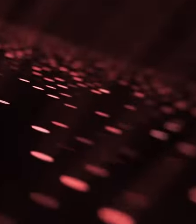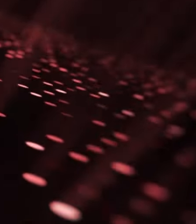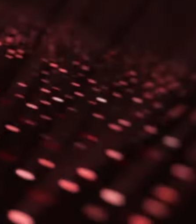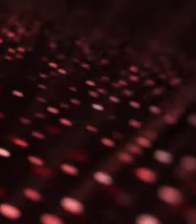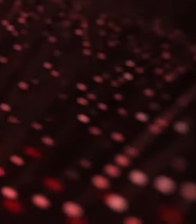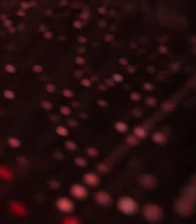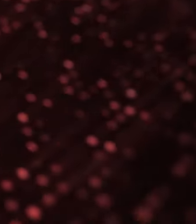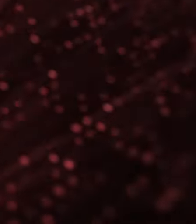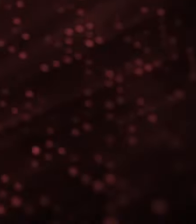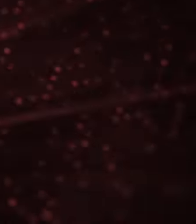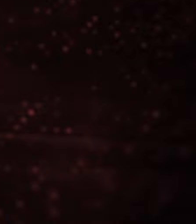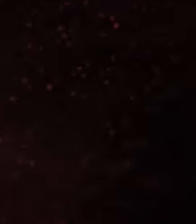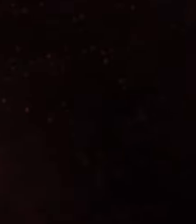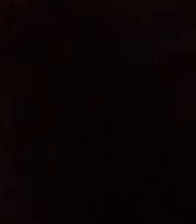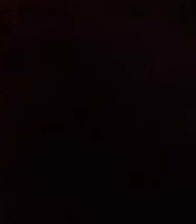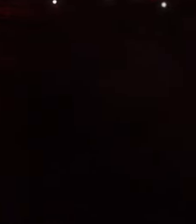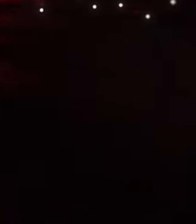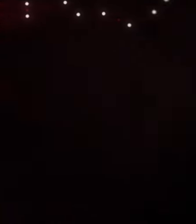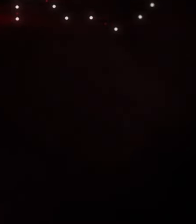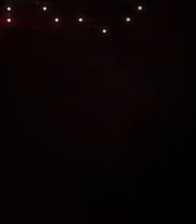well-balanced.